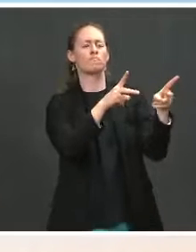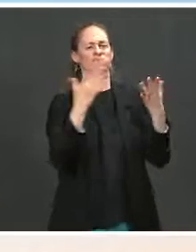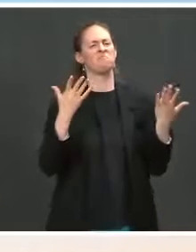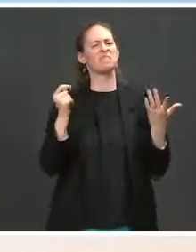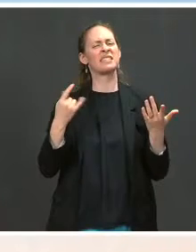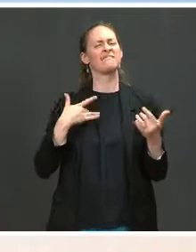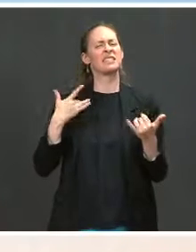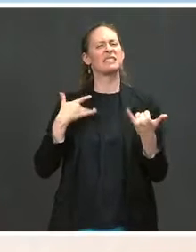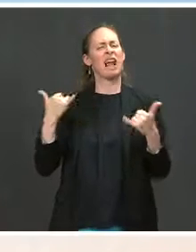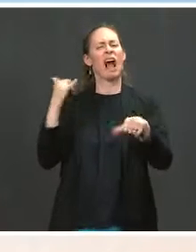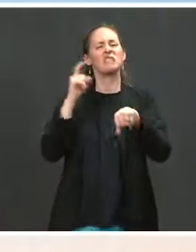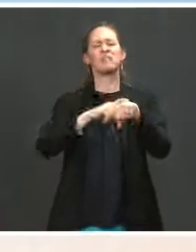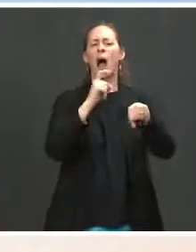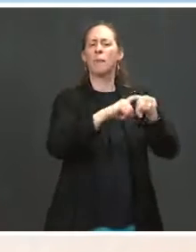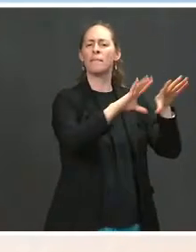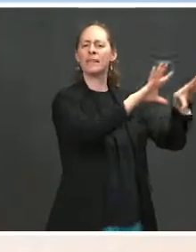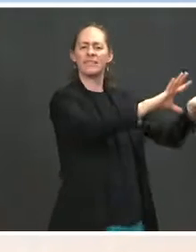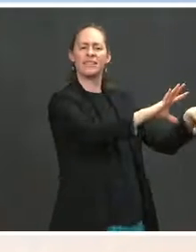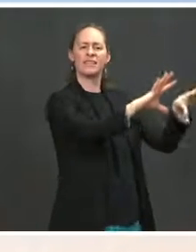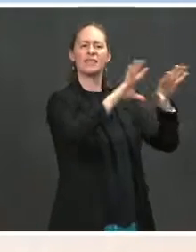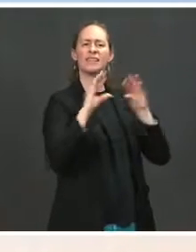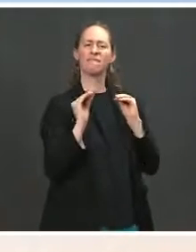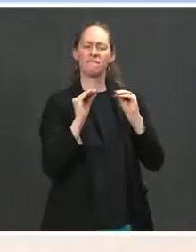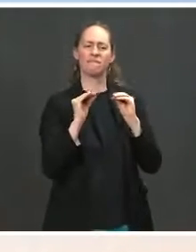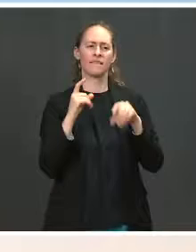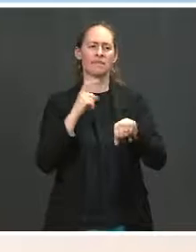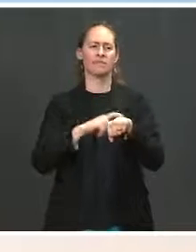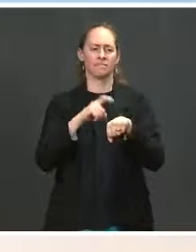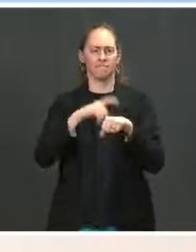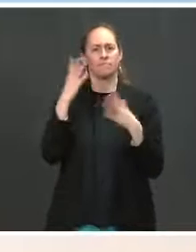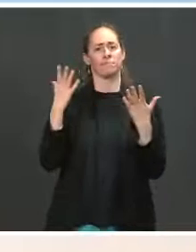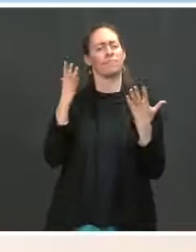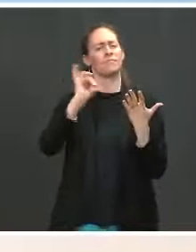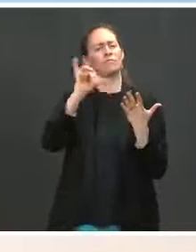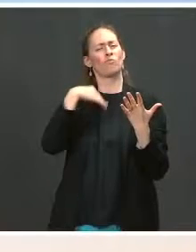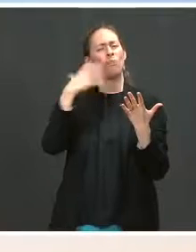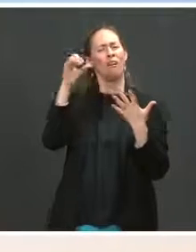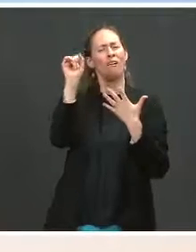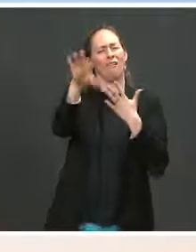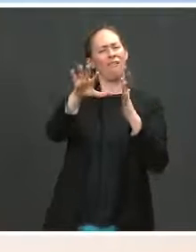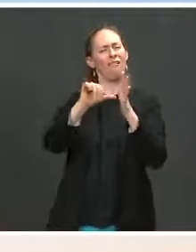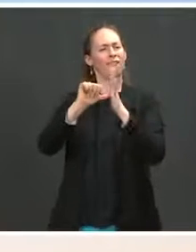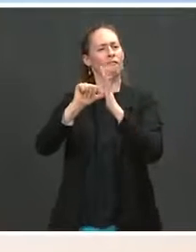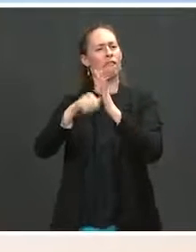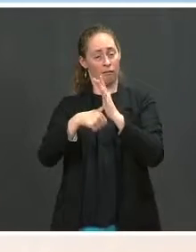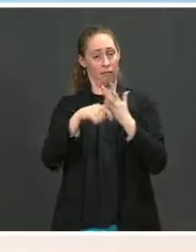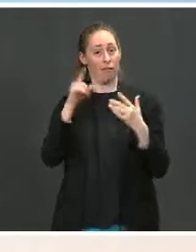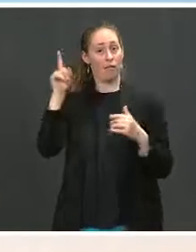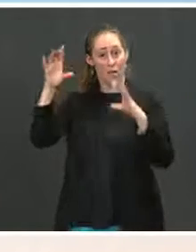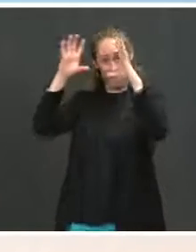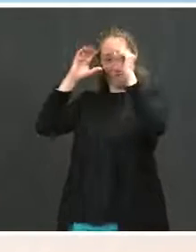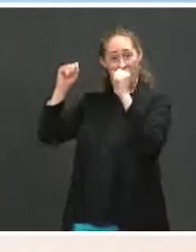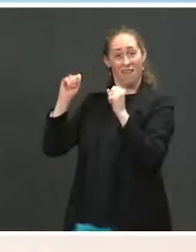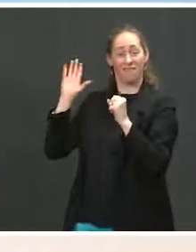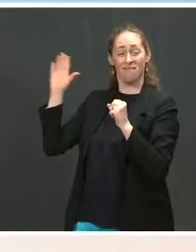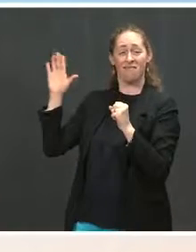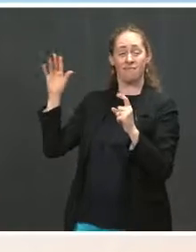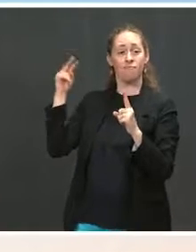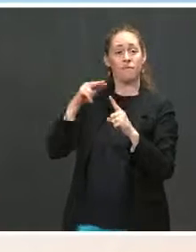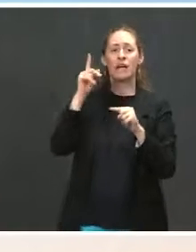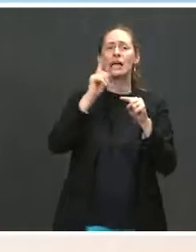troops to leave. I think it's important also to note that that his view is that we can't continue the cycle